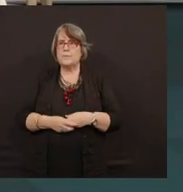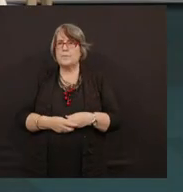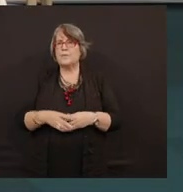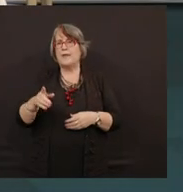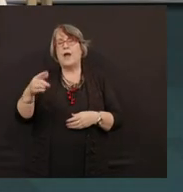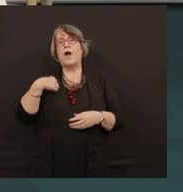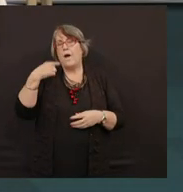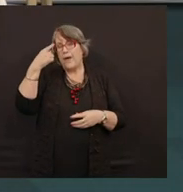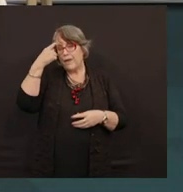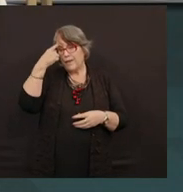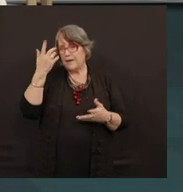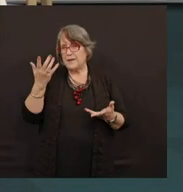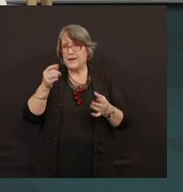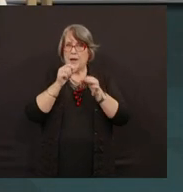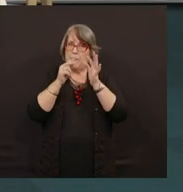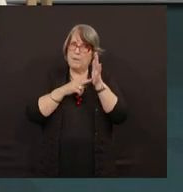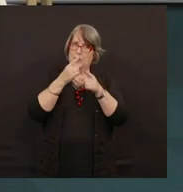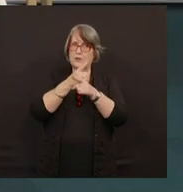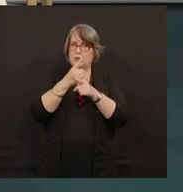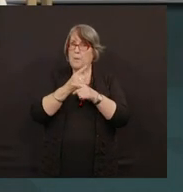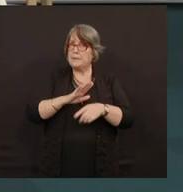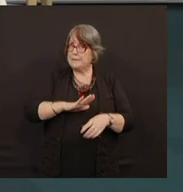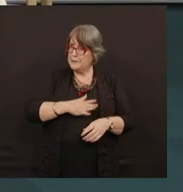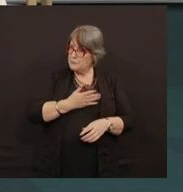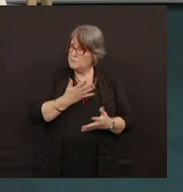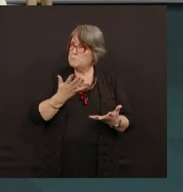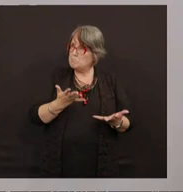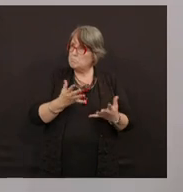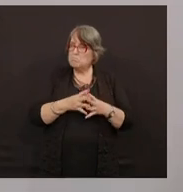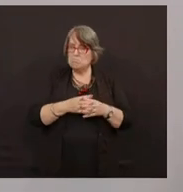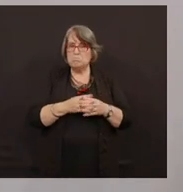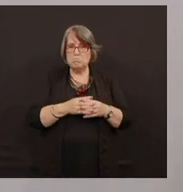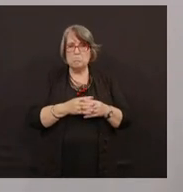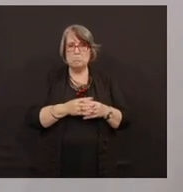I think Ben's comment's a very interesting one.